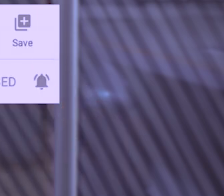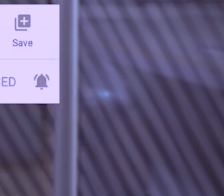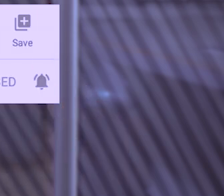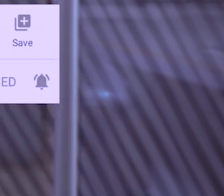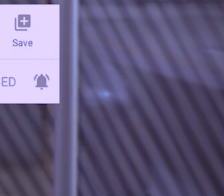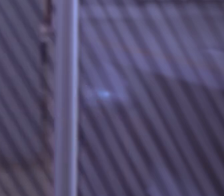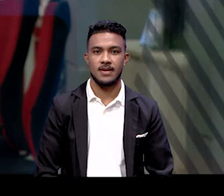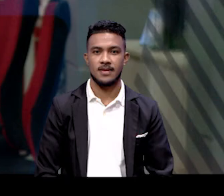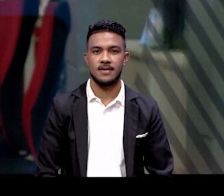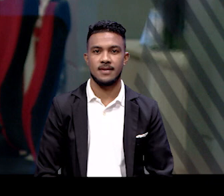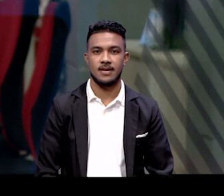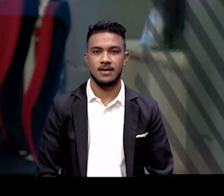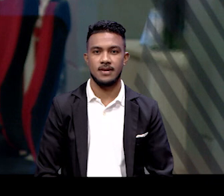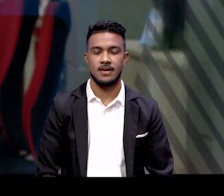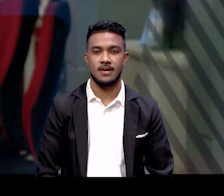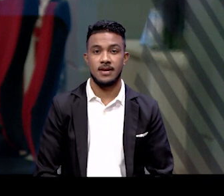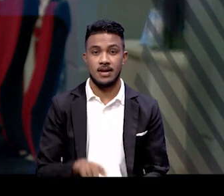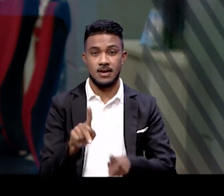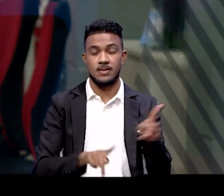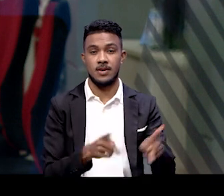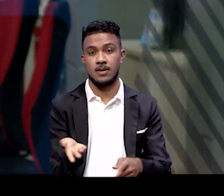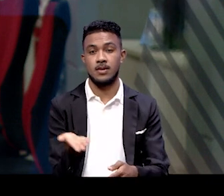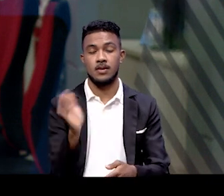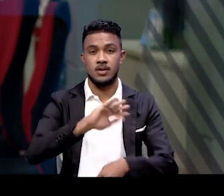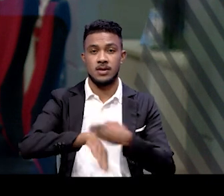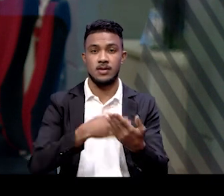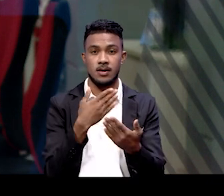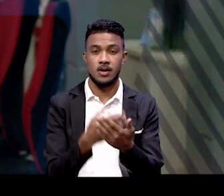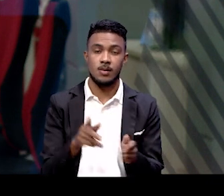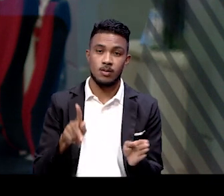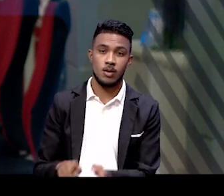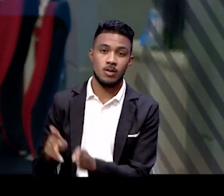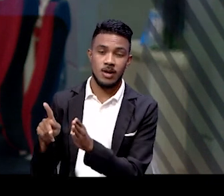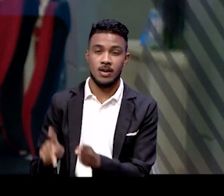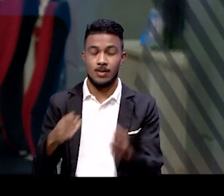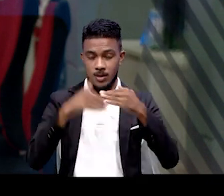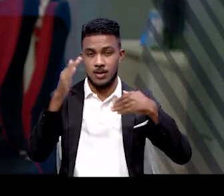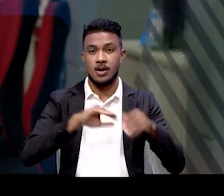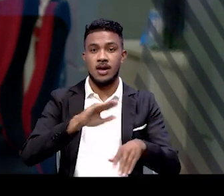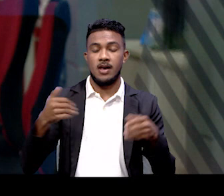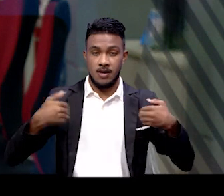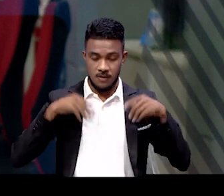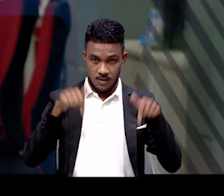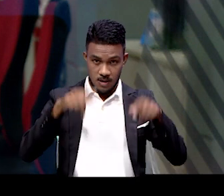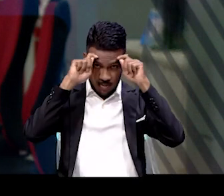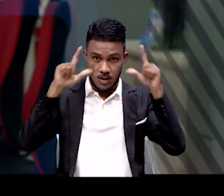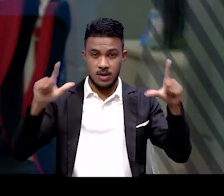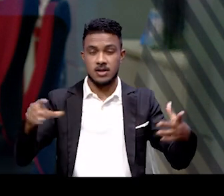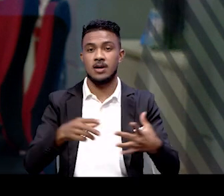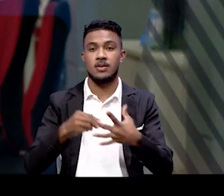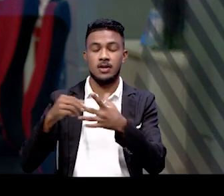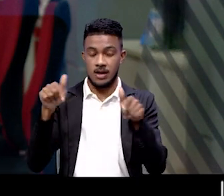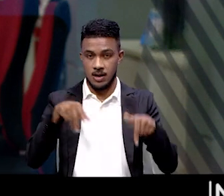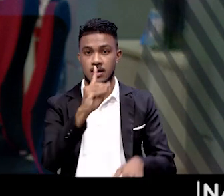more information. Telespectadores, problema sosial lebih musuh ia Timor Leste, liu-liu ia kapital